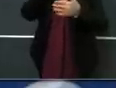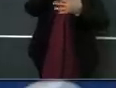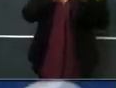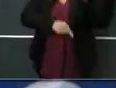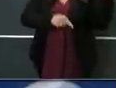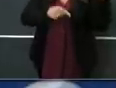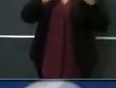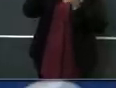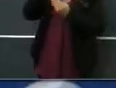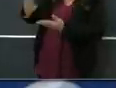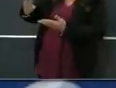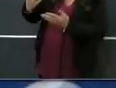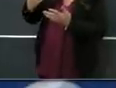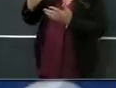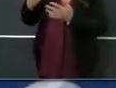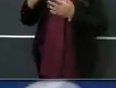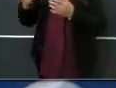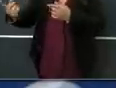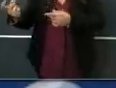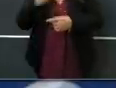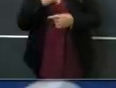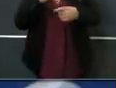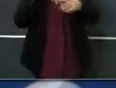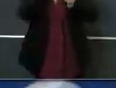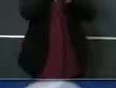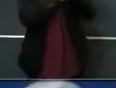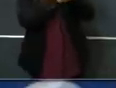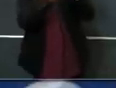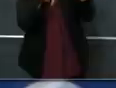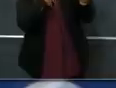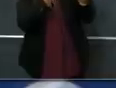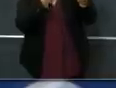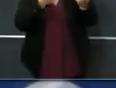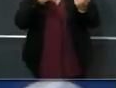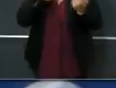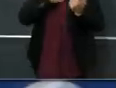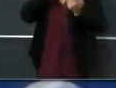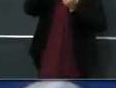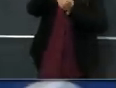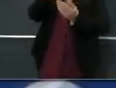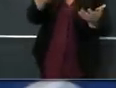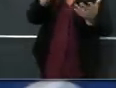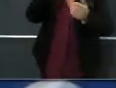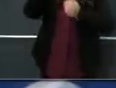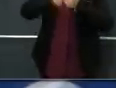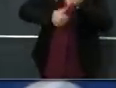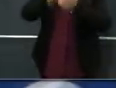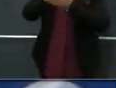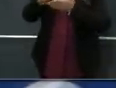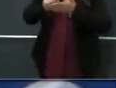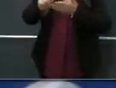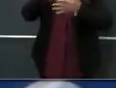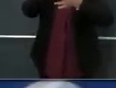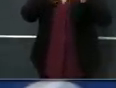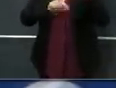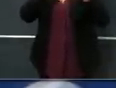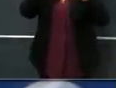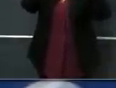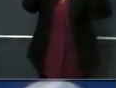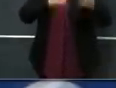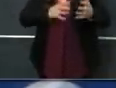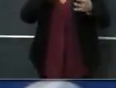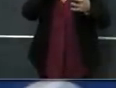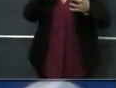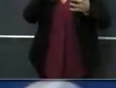advice at the state level. And as I said, every Wednesday we'll be updating you on those categories. And I think the